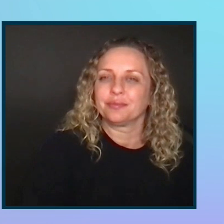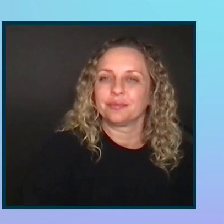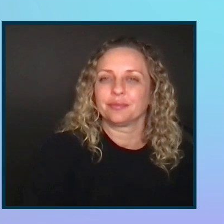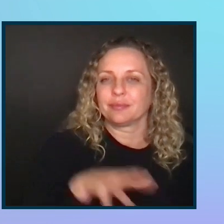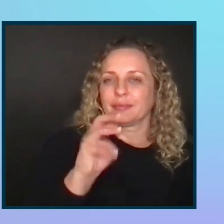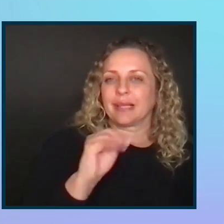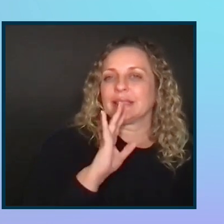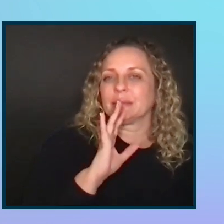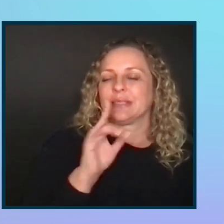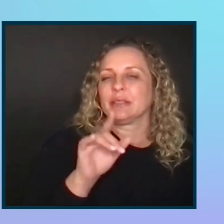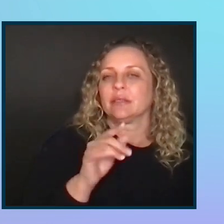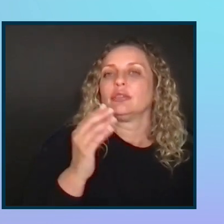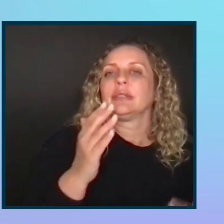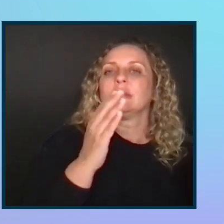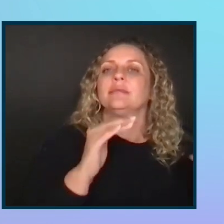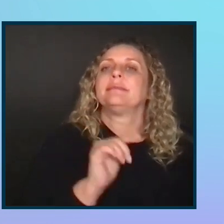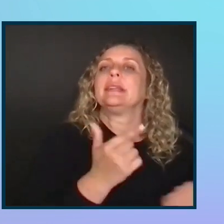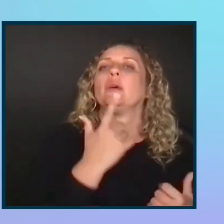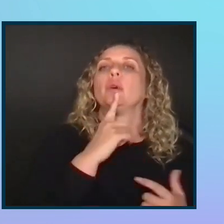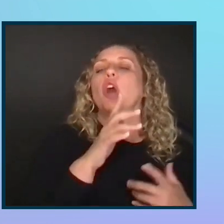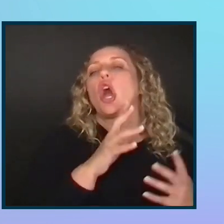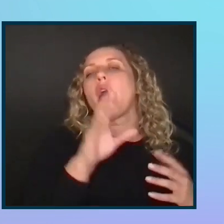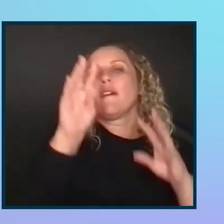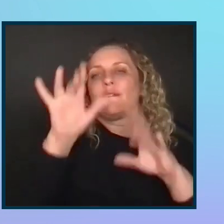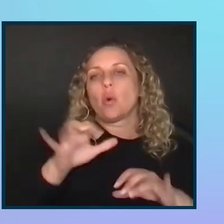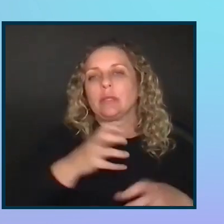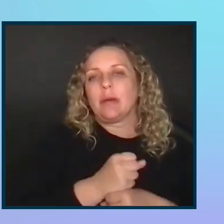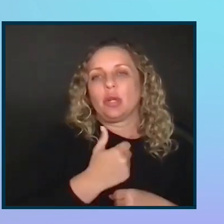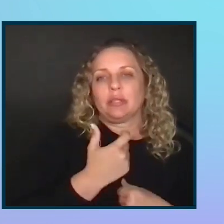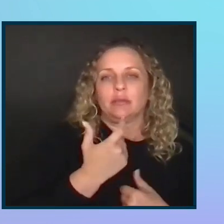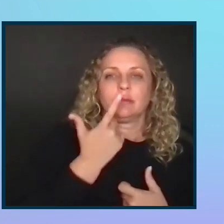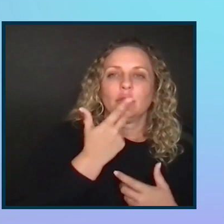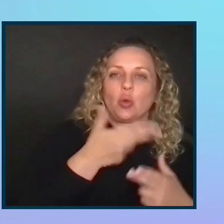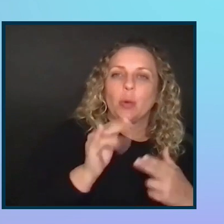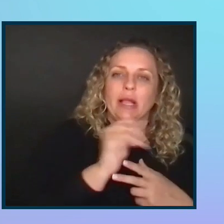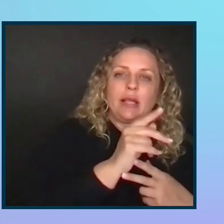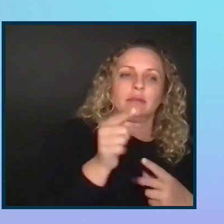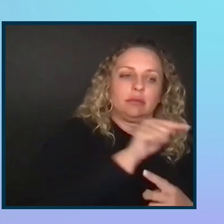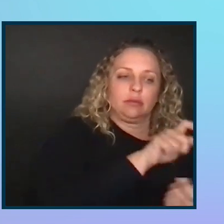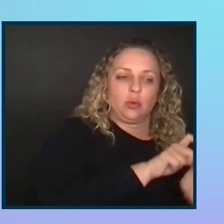Great. Next up, what's your take on form summaries, especially those that allow a quick link back to edit?